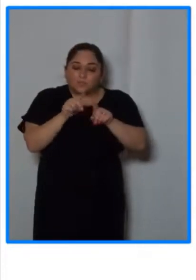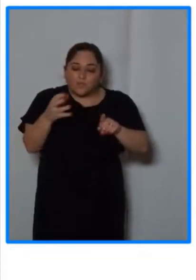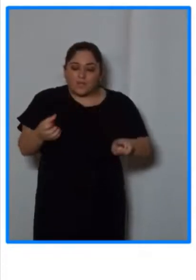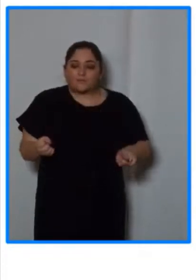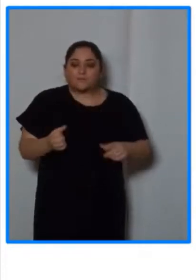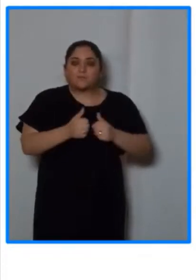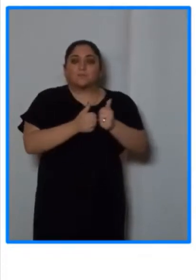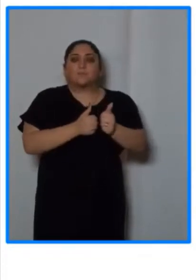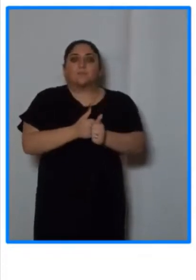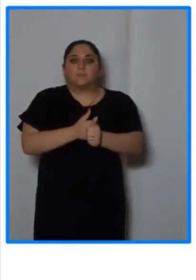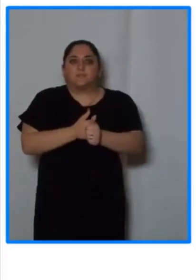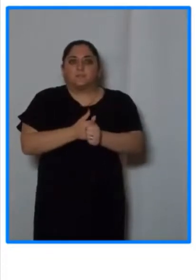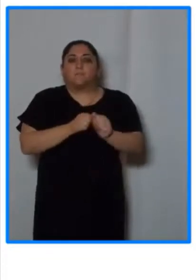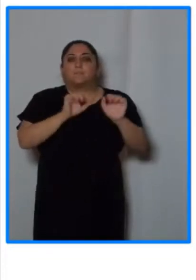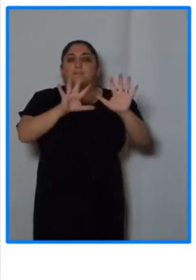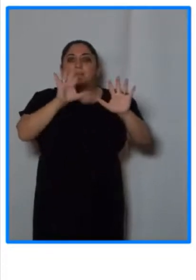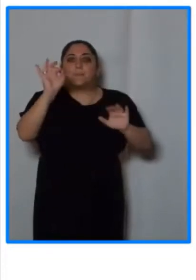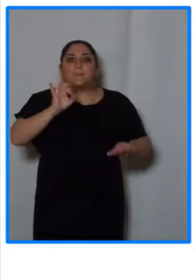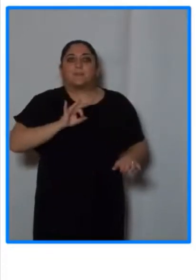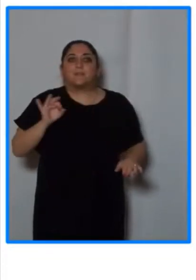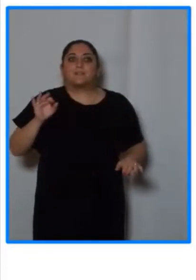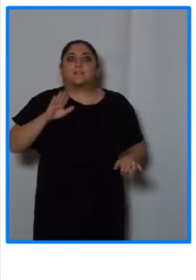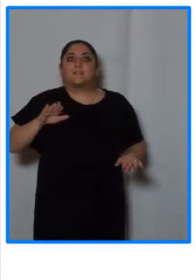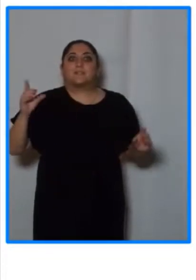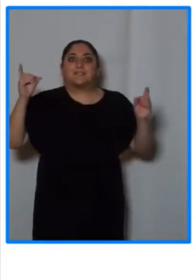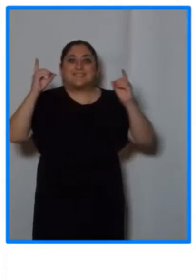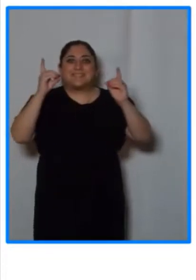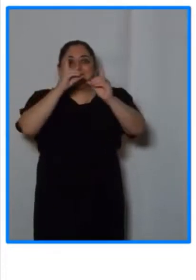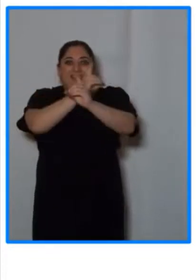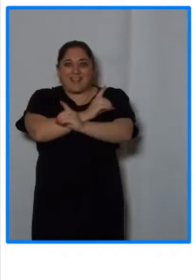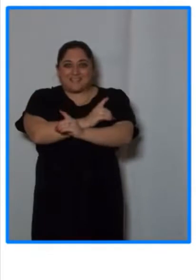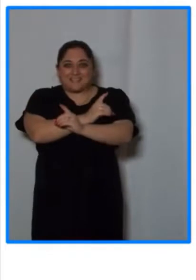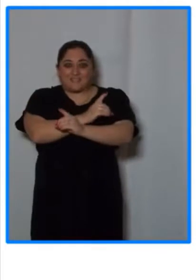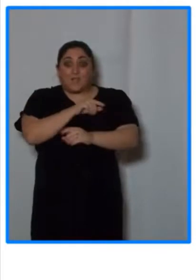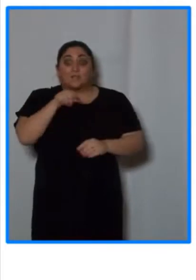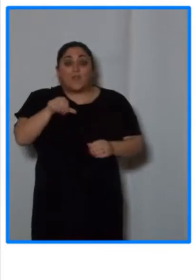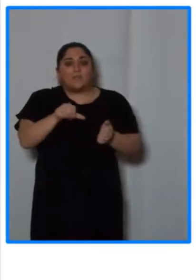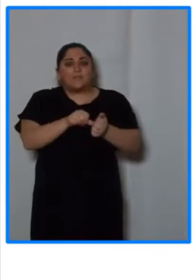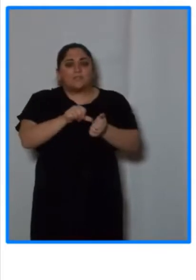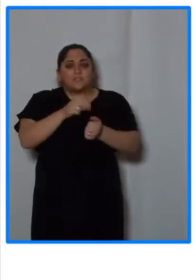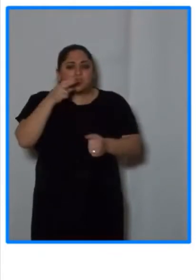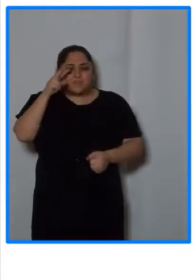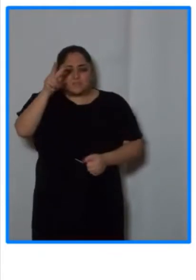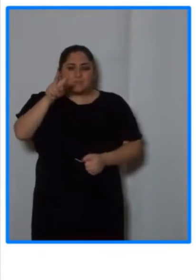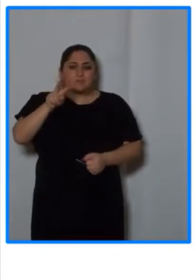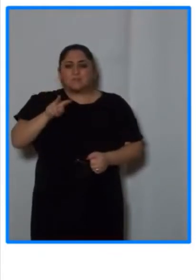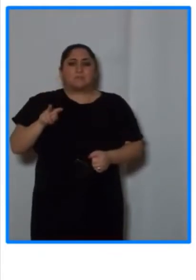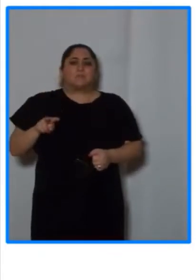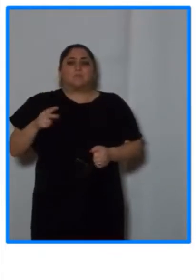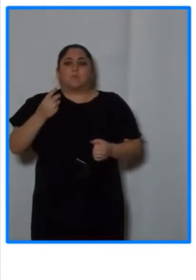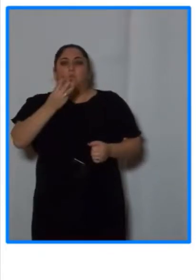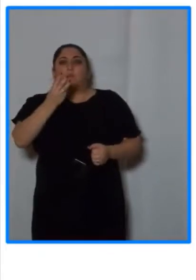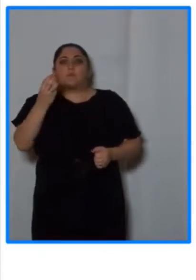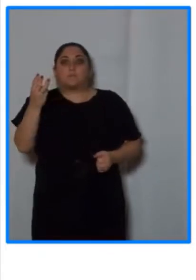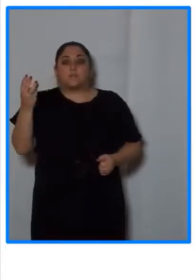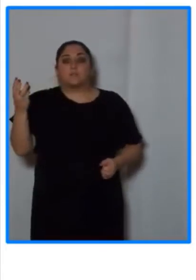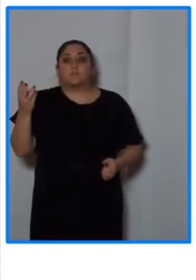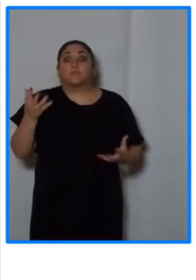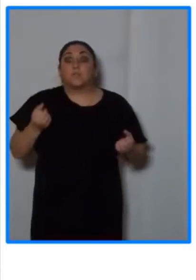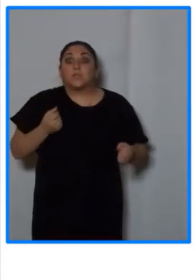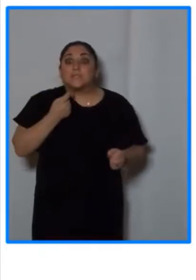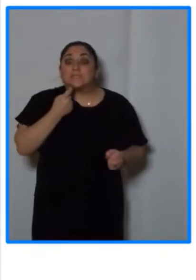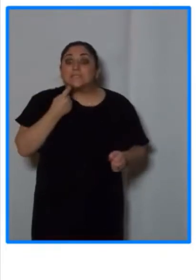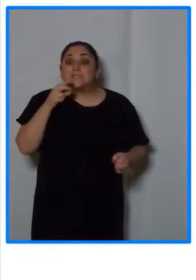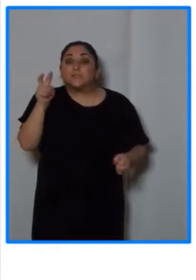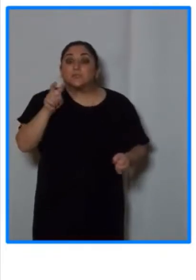For instance, 10% of all people have dyslexia and benefit of websites that are clear, intuitive, and easy to read. 10% of all